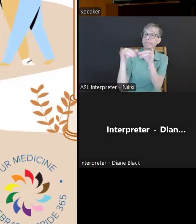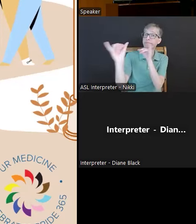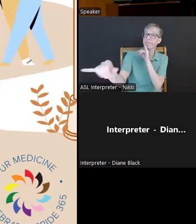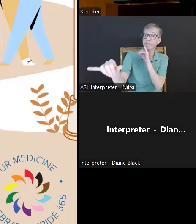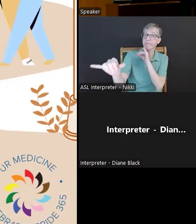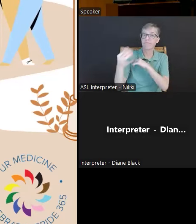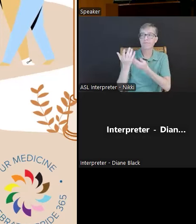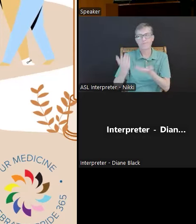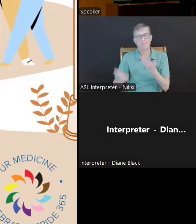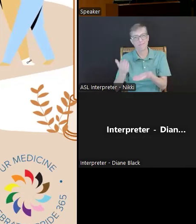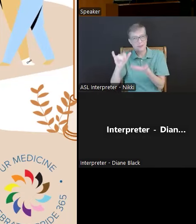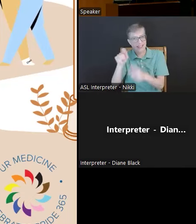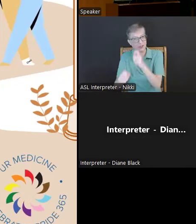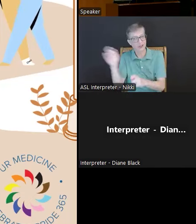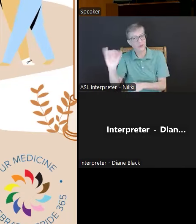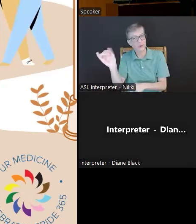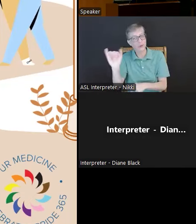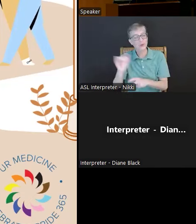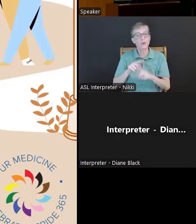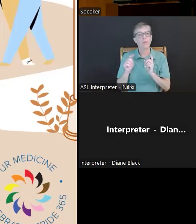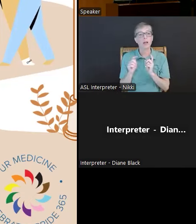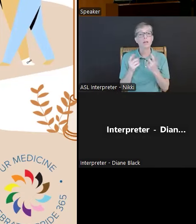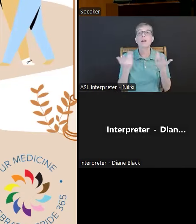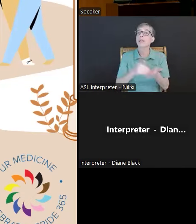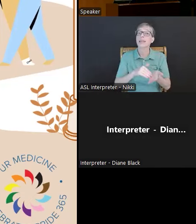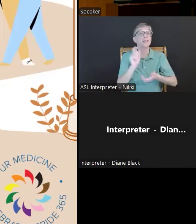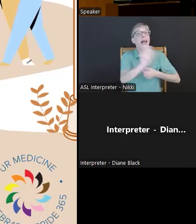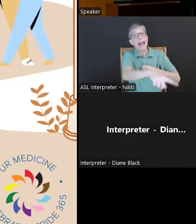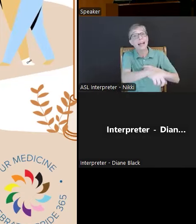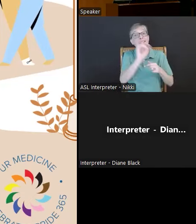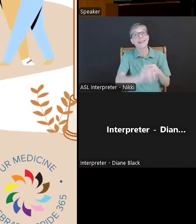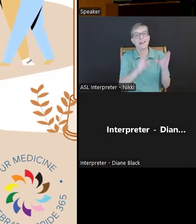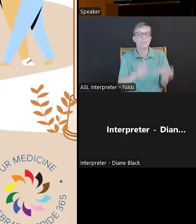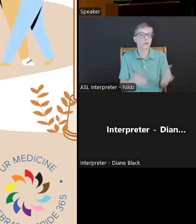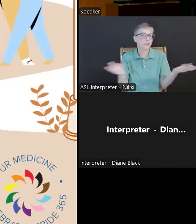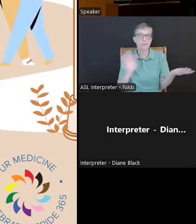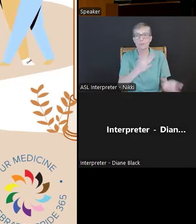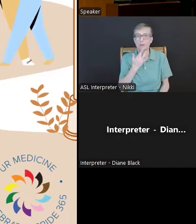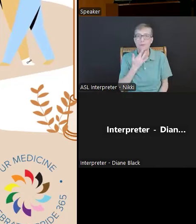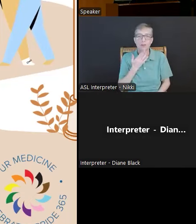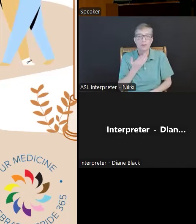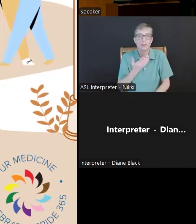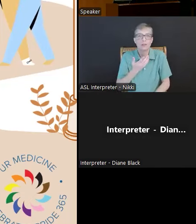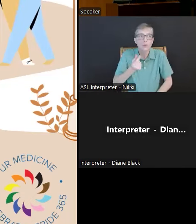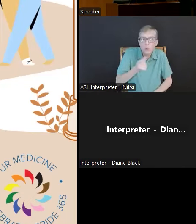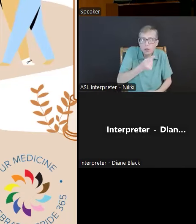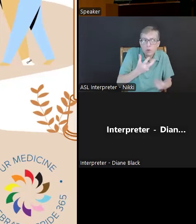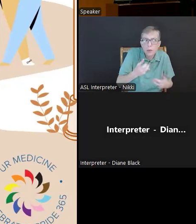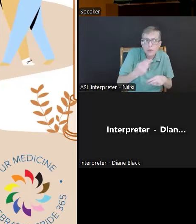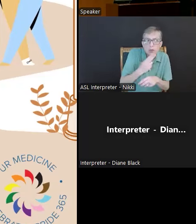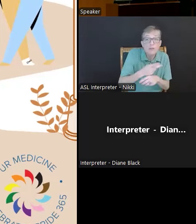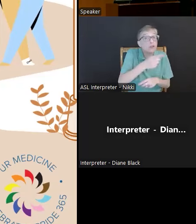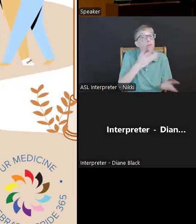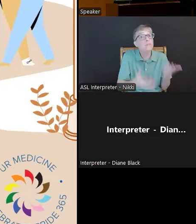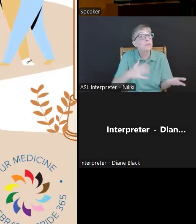it is. But again, just have a conversation with the individual. Like, it doesn't sound like you figured out like your identity. Like,